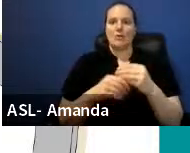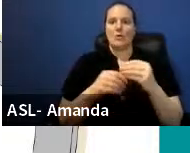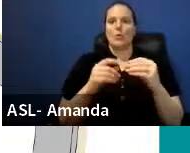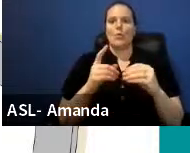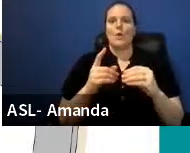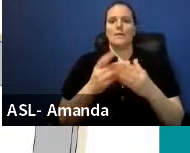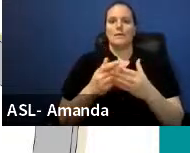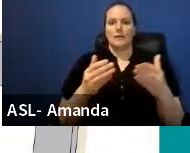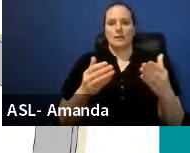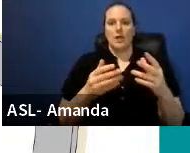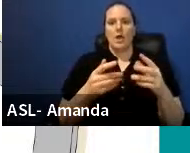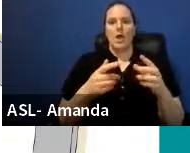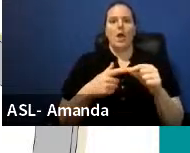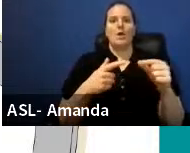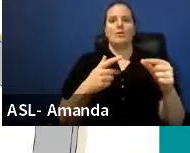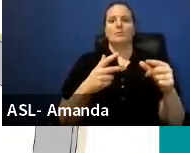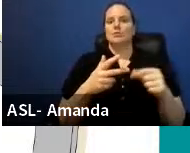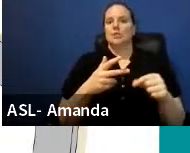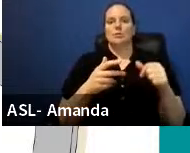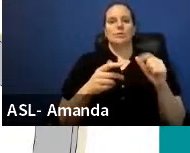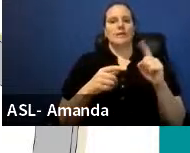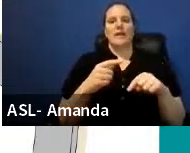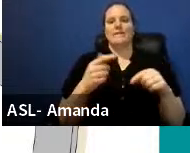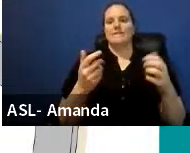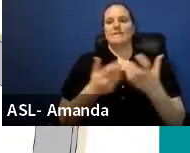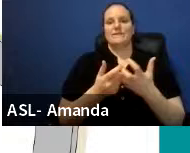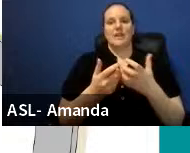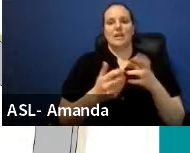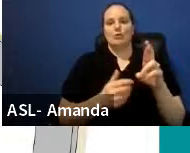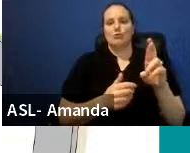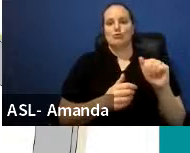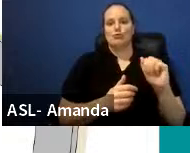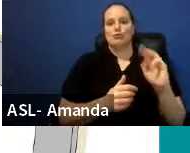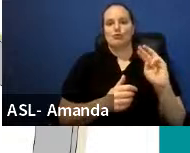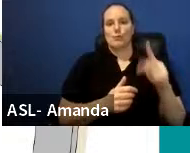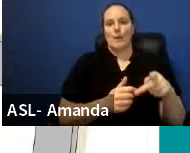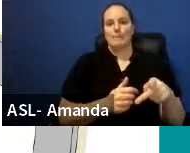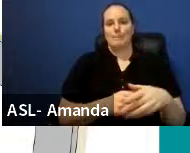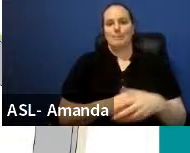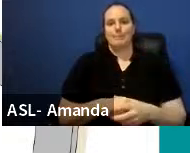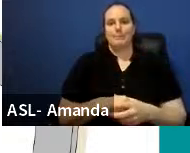one option where we weren't able to fit in a ramp. So